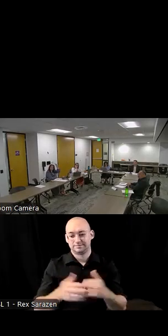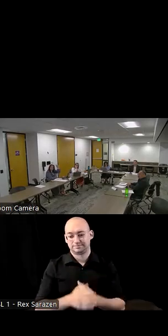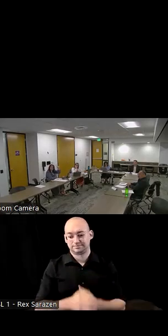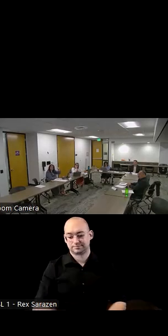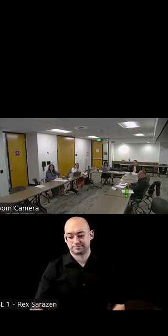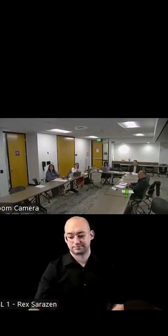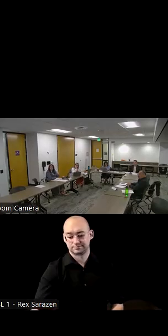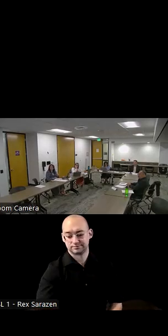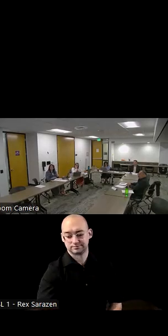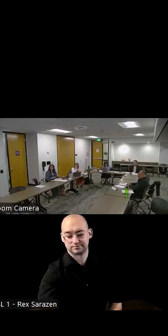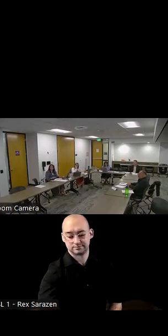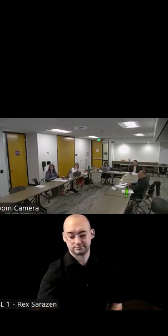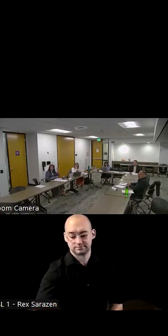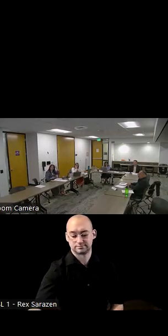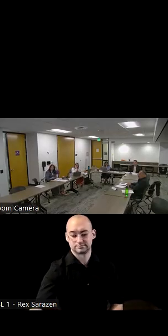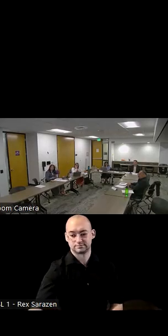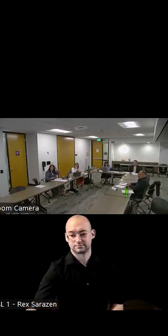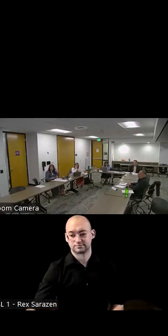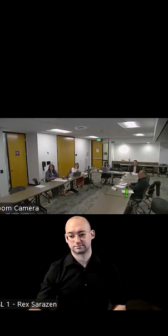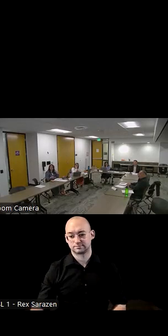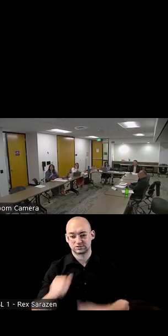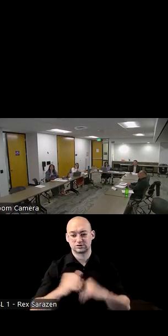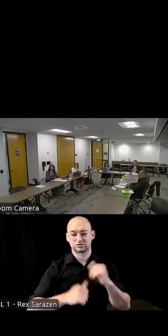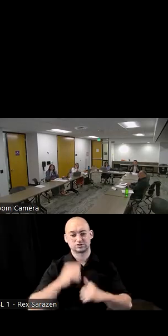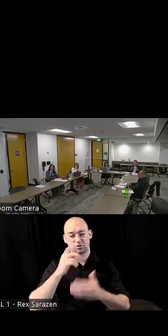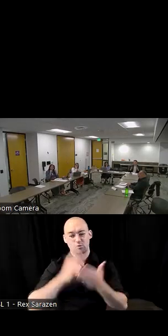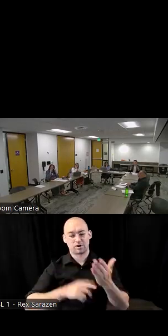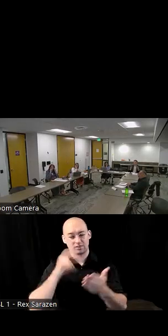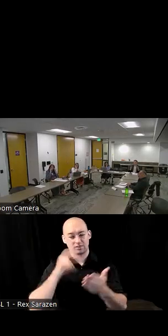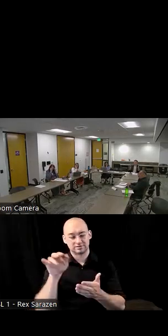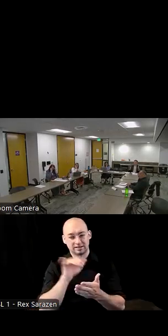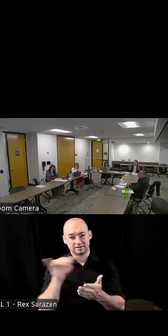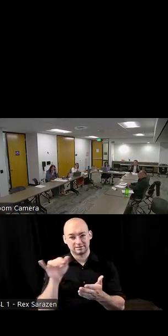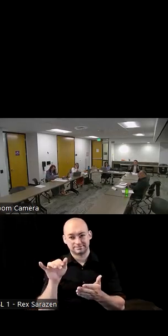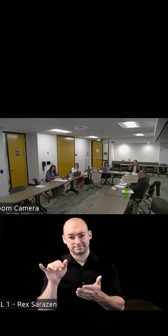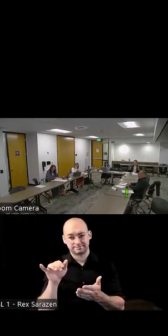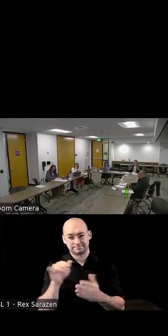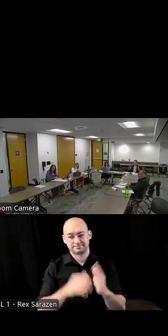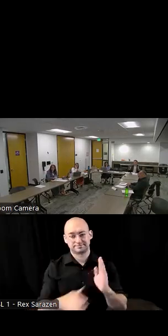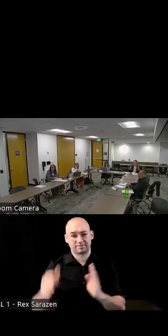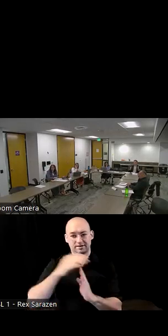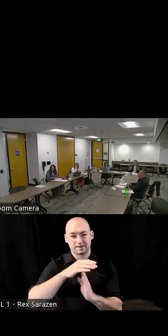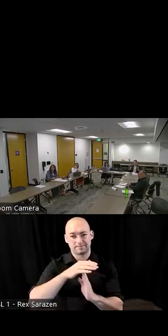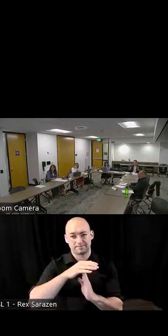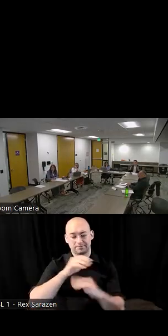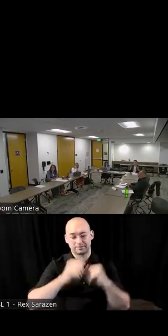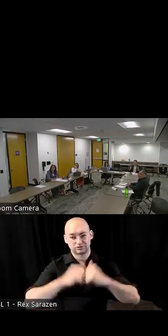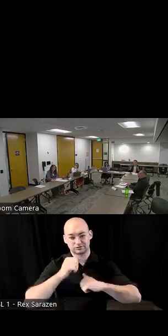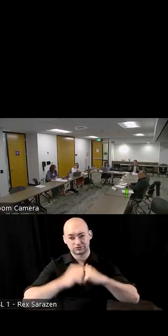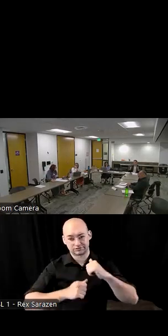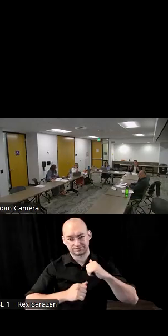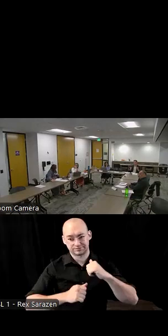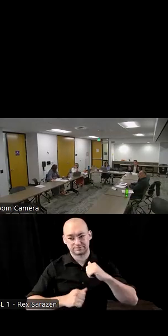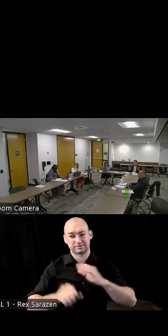So this is the structure of what a no wrong door system would look like. At the very top of the structure, it would be our